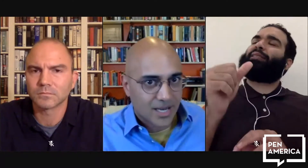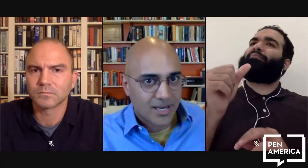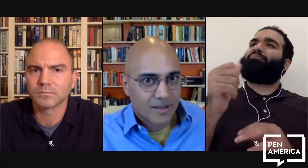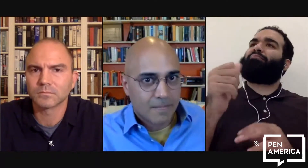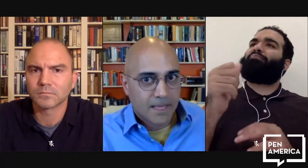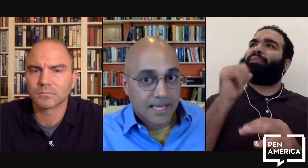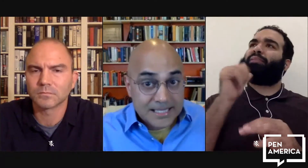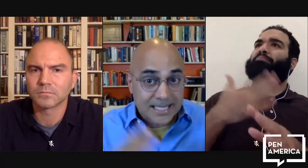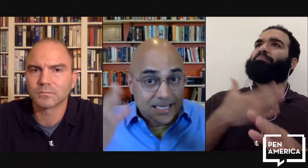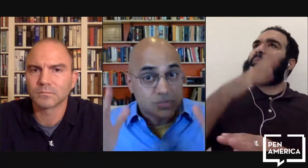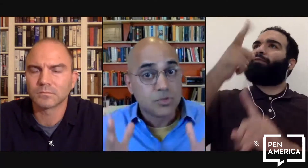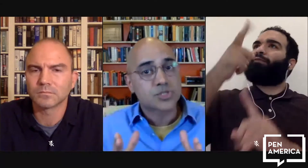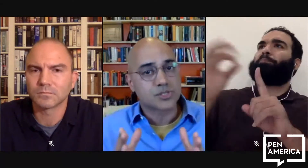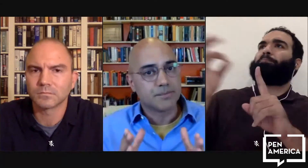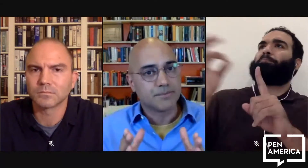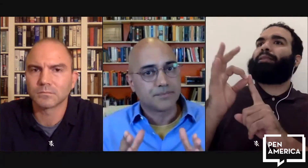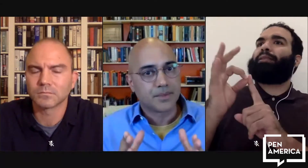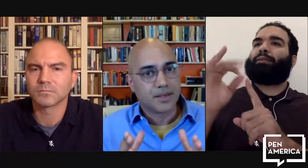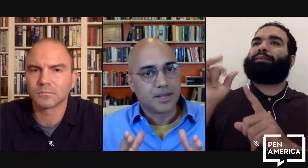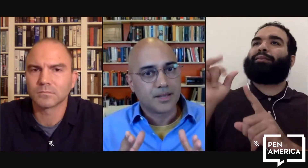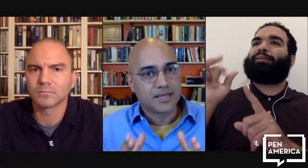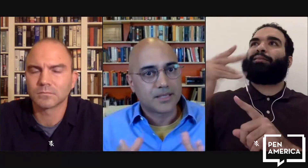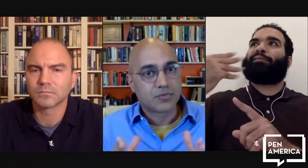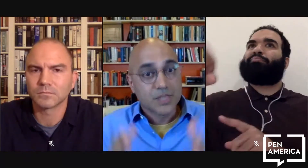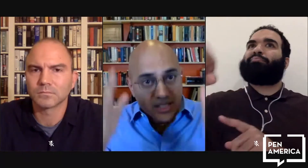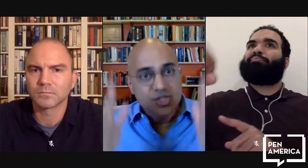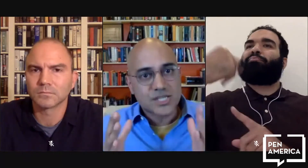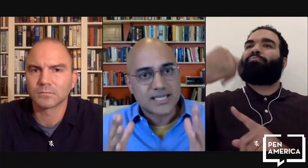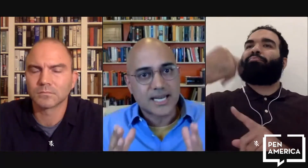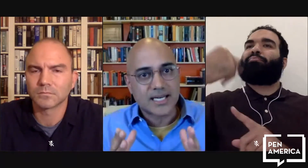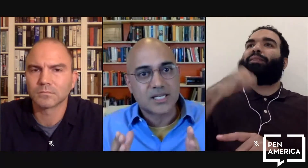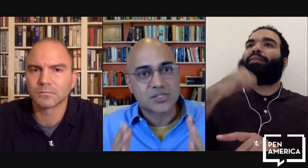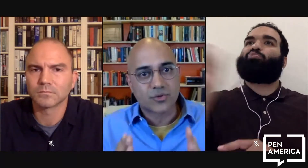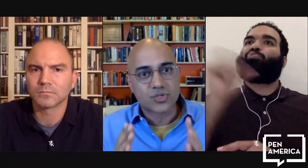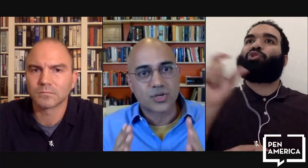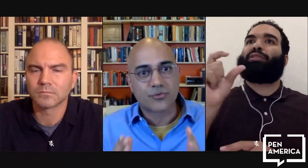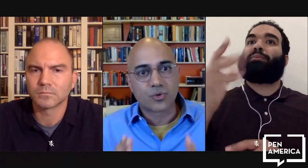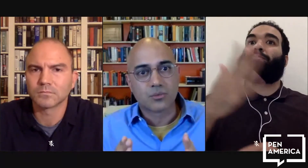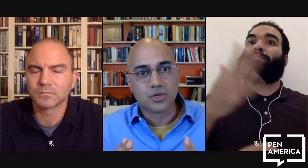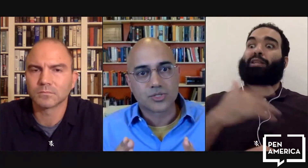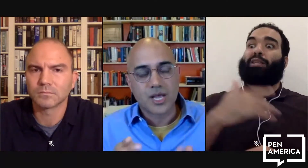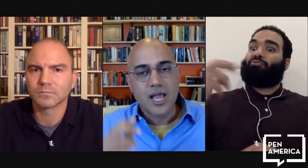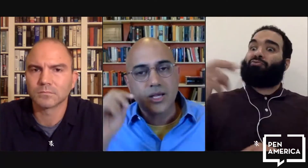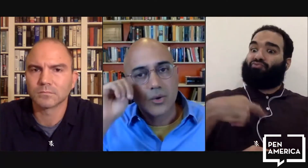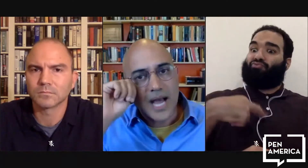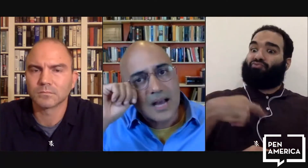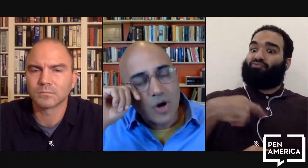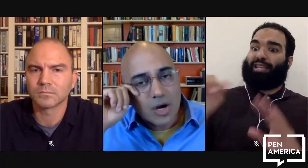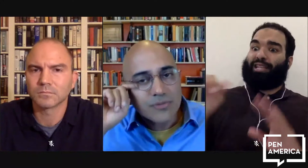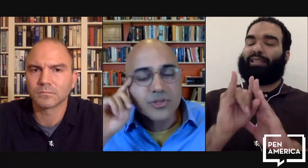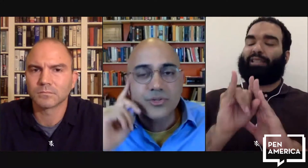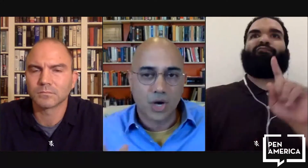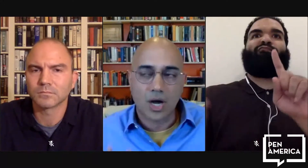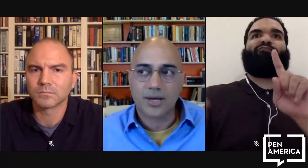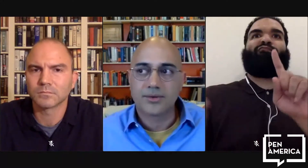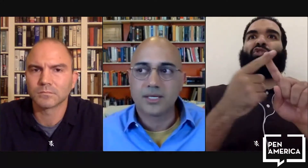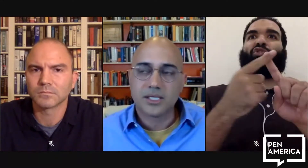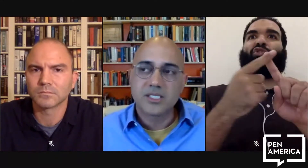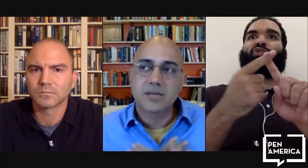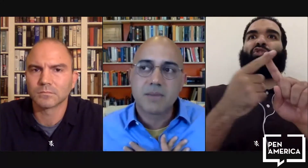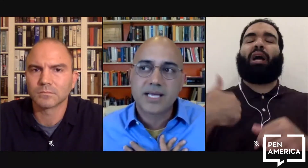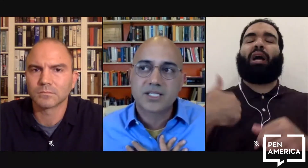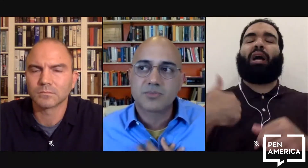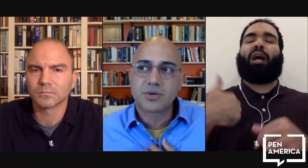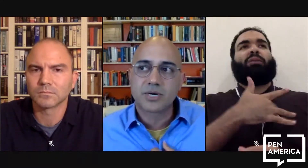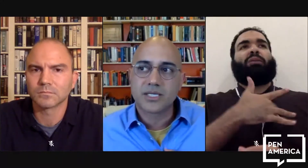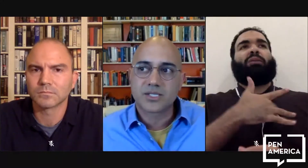Pakistan. It's that he's Muslim, that the religious identity is first and foremost. And I've often thought, at least